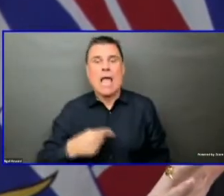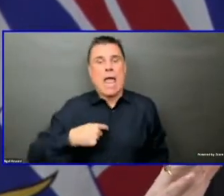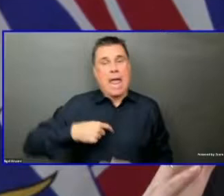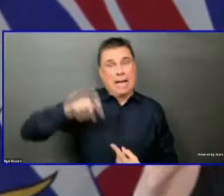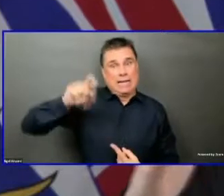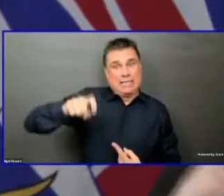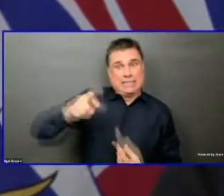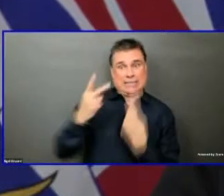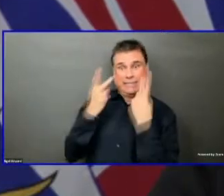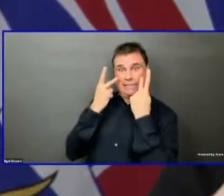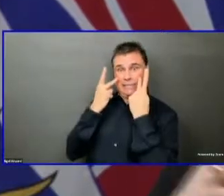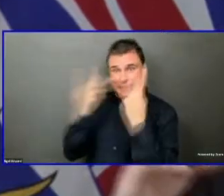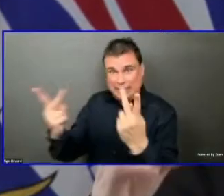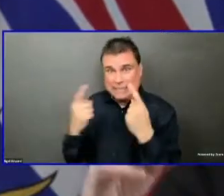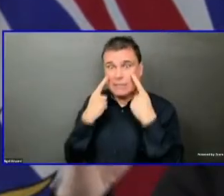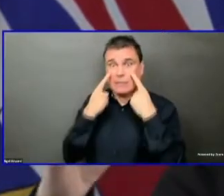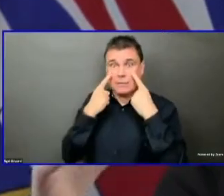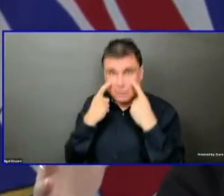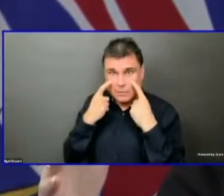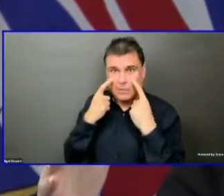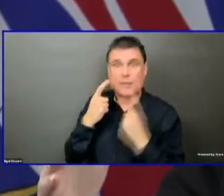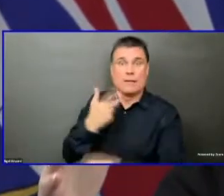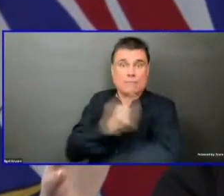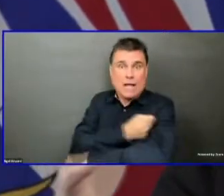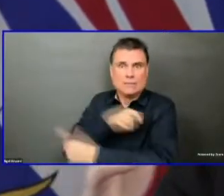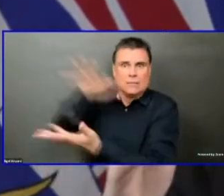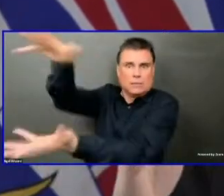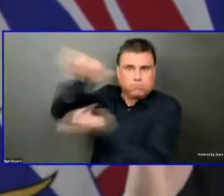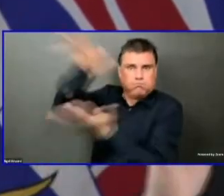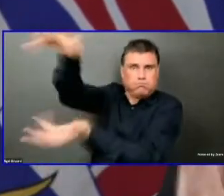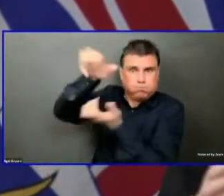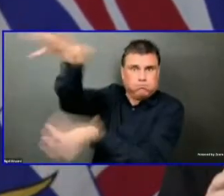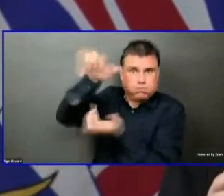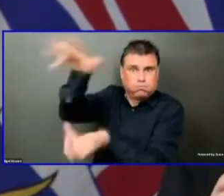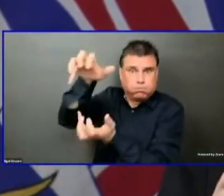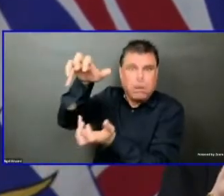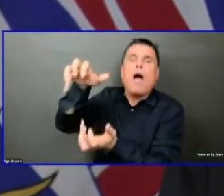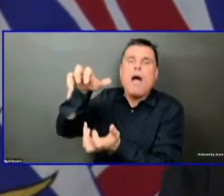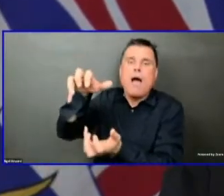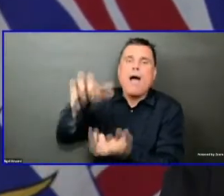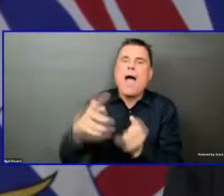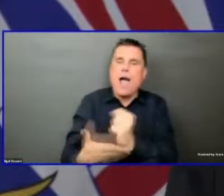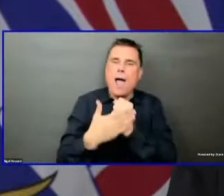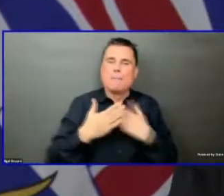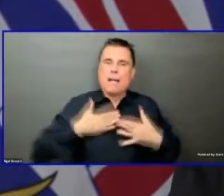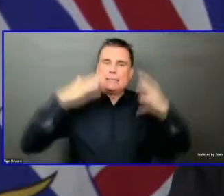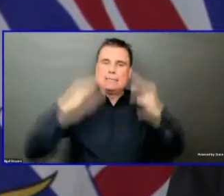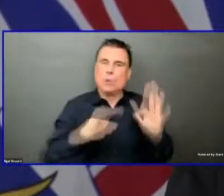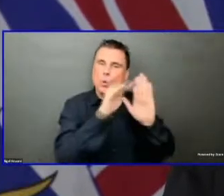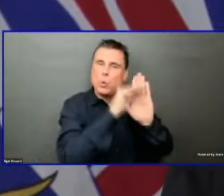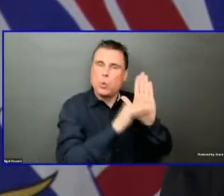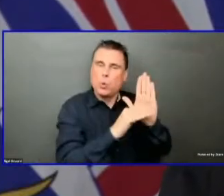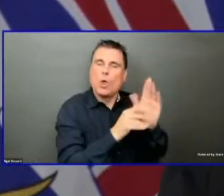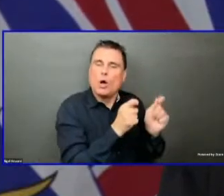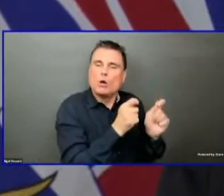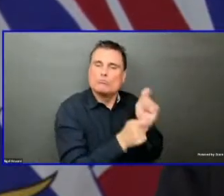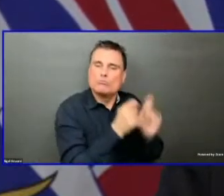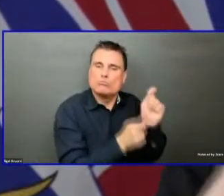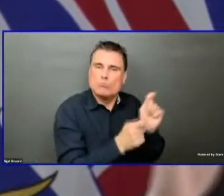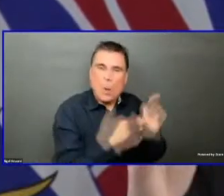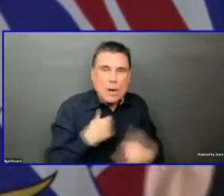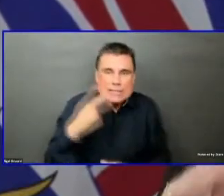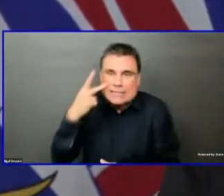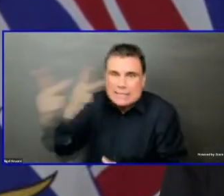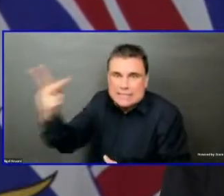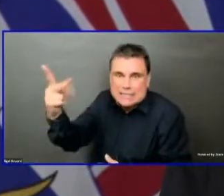nicely, and it's been stretched out and delayed. So we need to be sure that we actually are getting the doses to